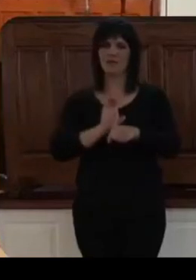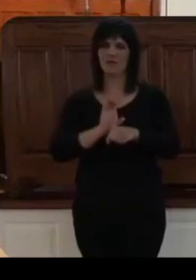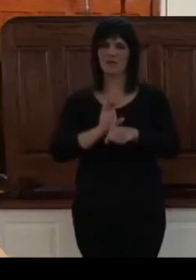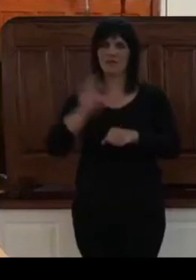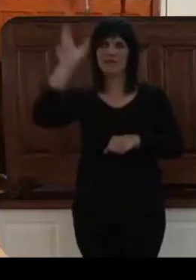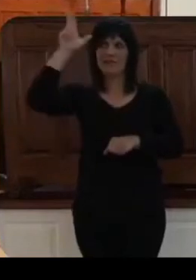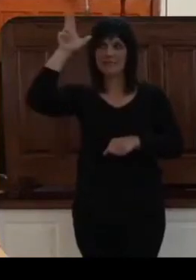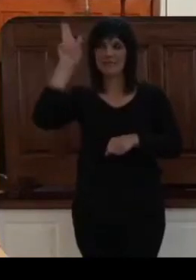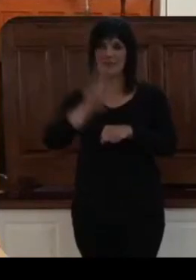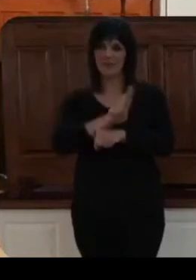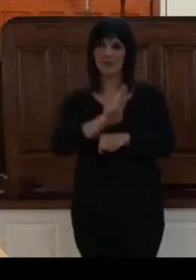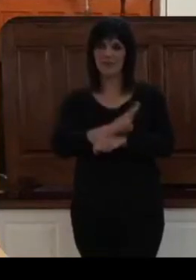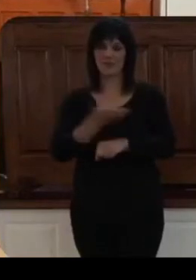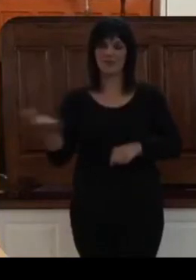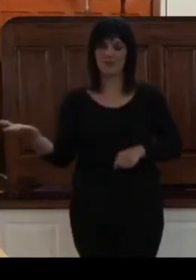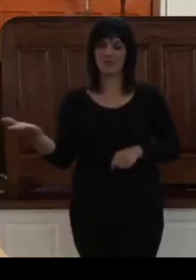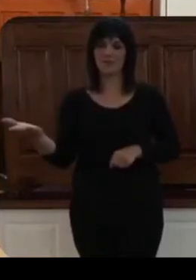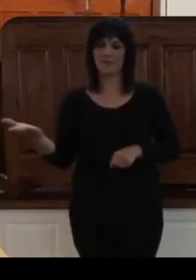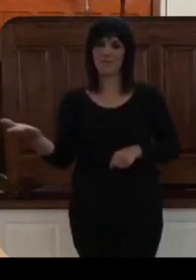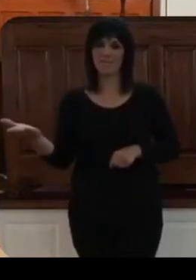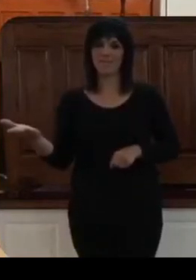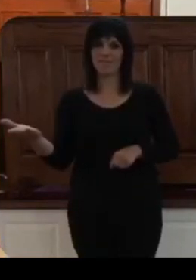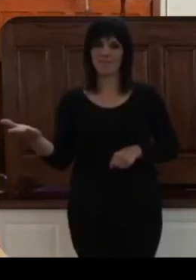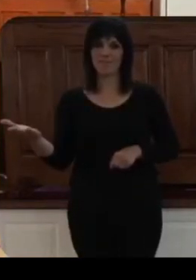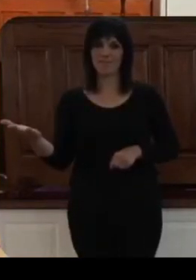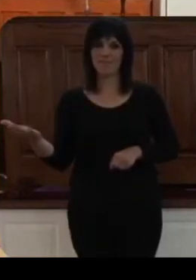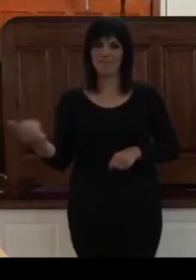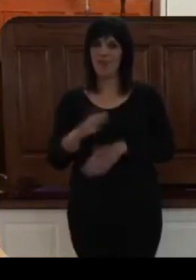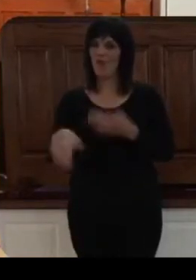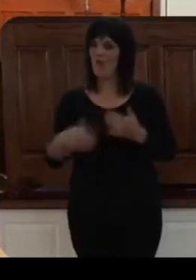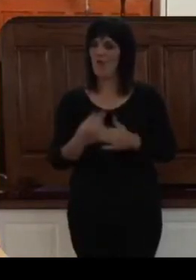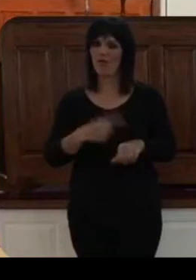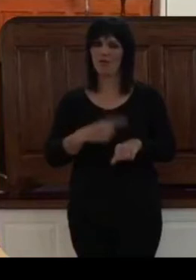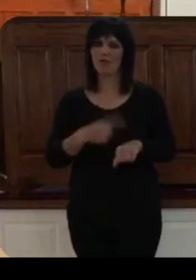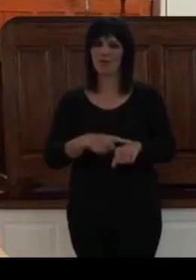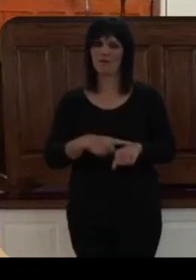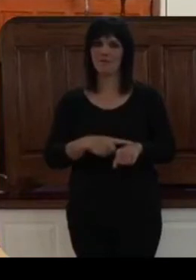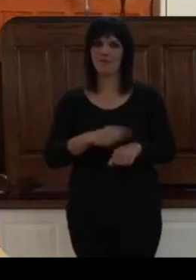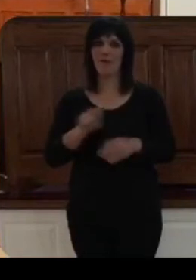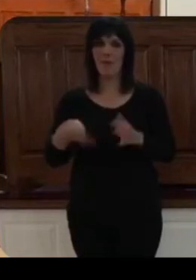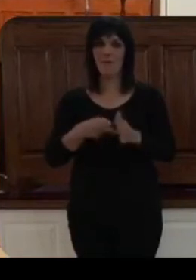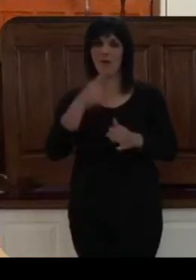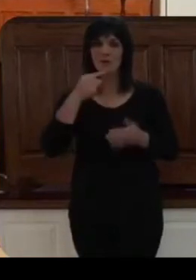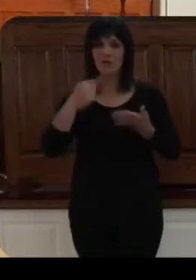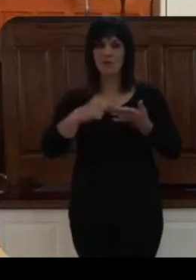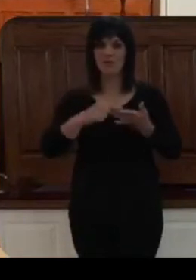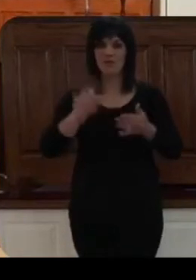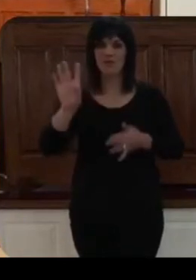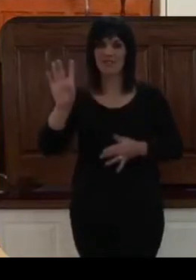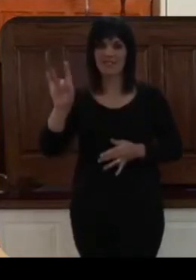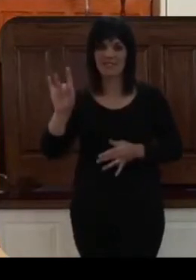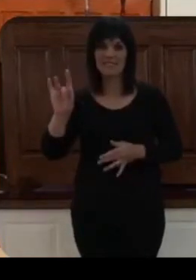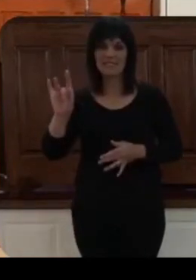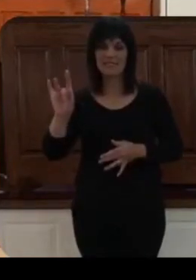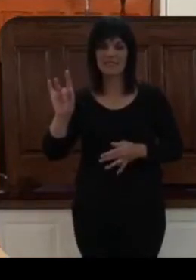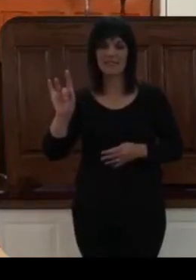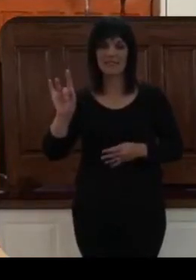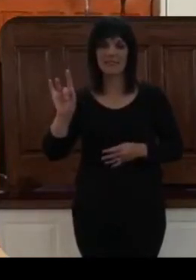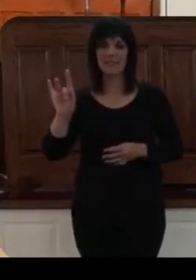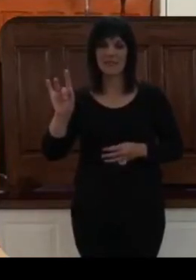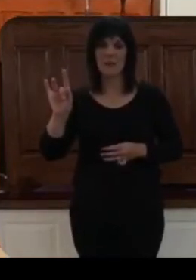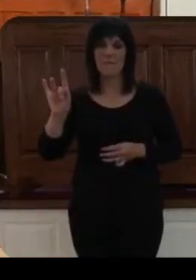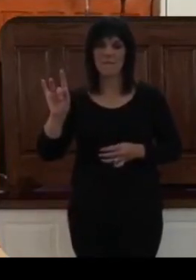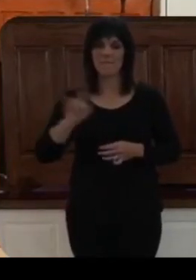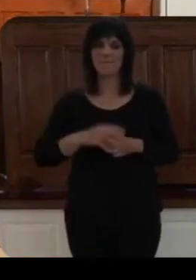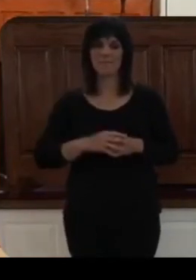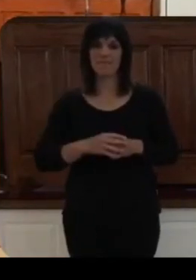Absolutely. Absolutely. Does all the time. That's what Paul says in verse 18. This is where the visual comes in. In